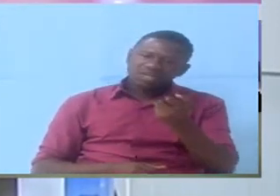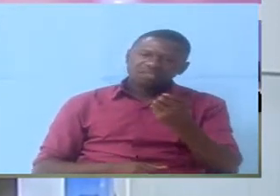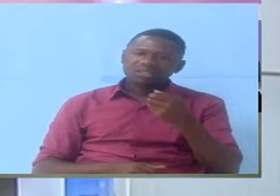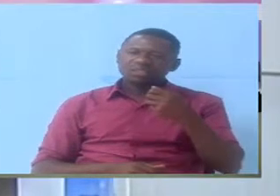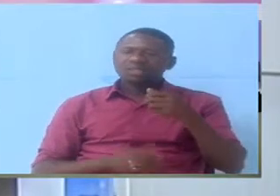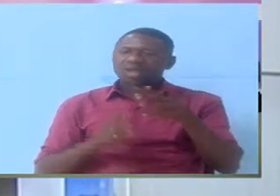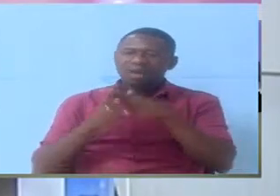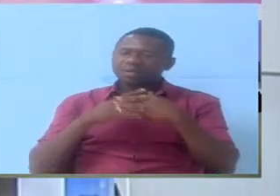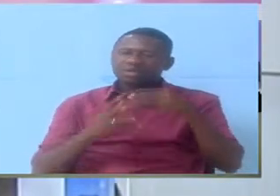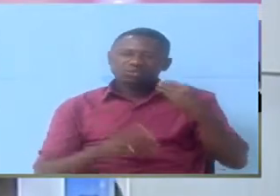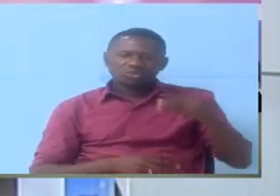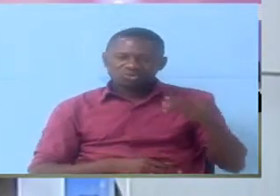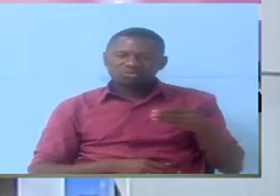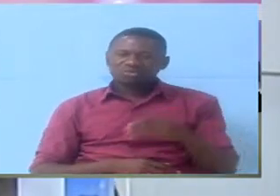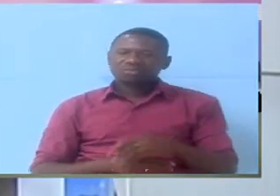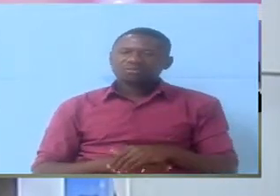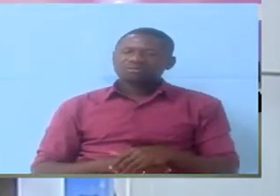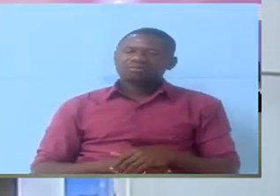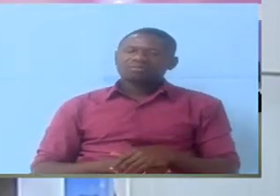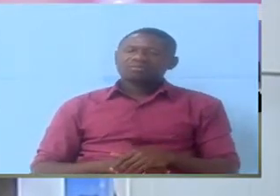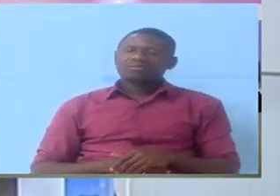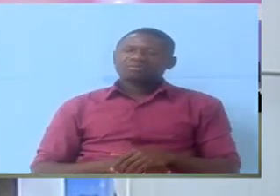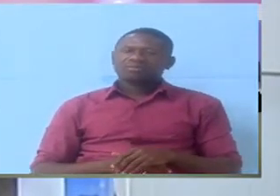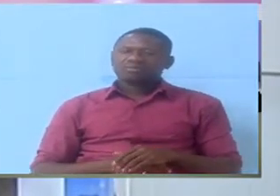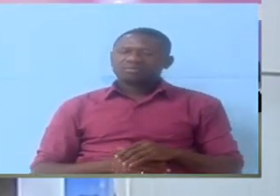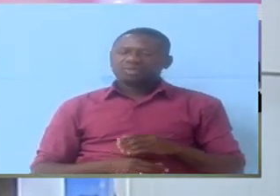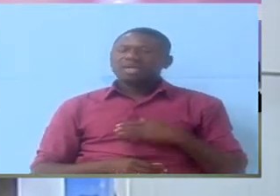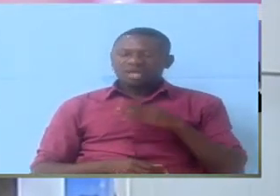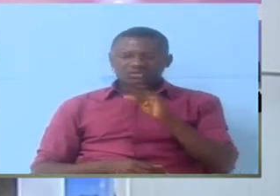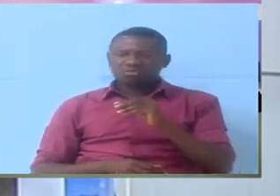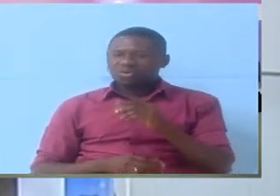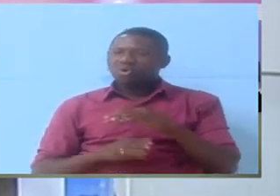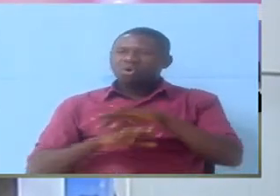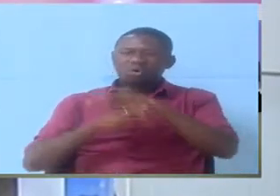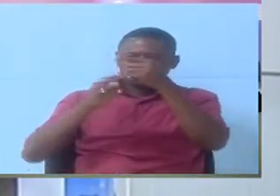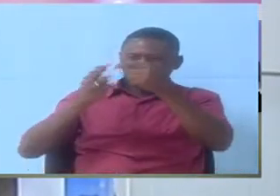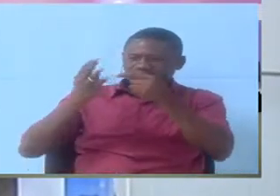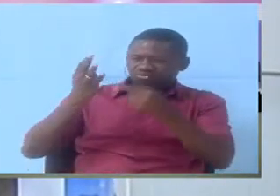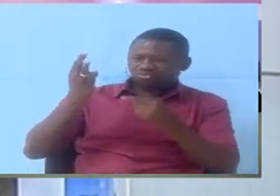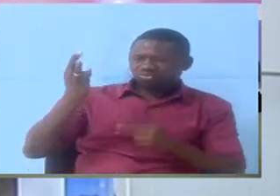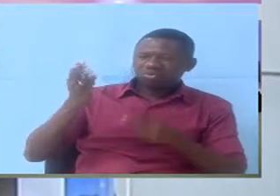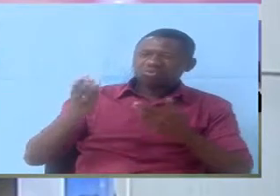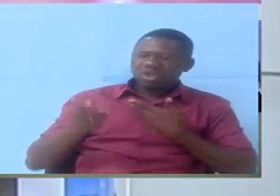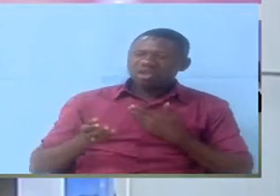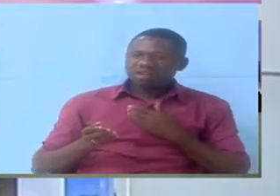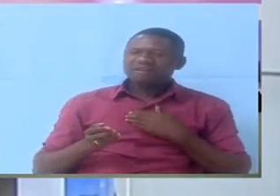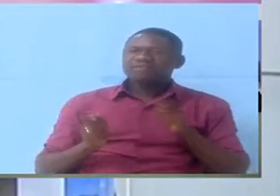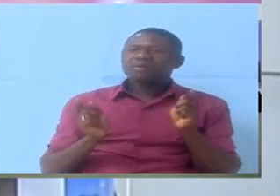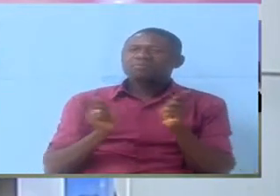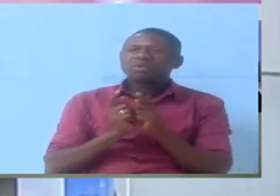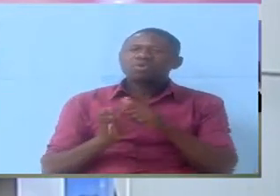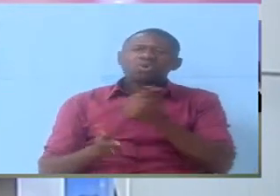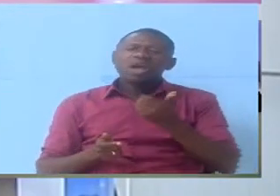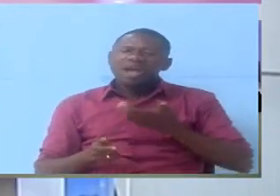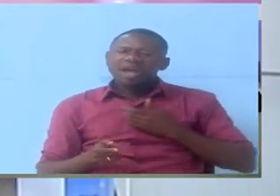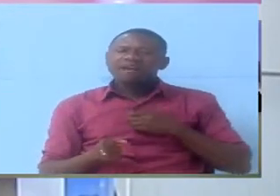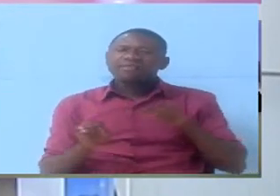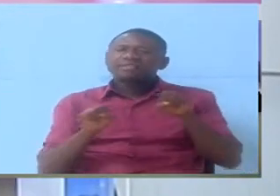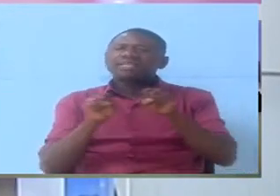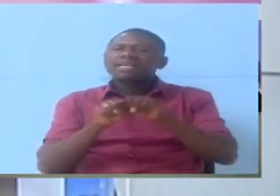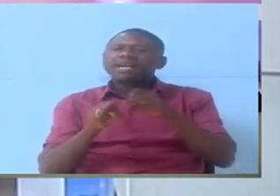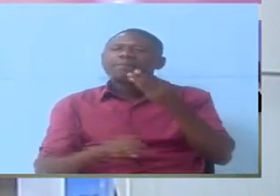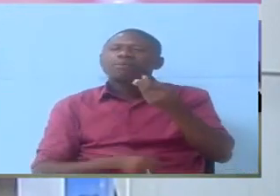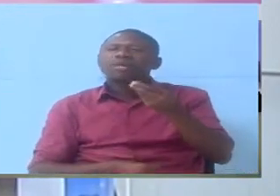$80 or $90. I did that. Even some sefa were found on one of the bodies. So when was it dollars